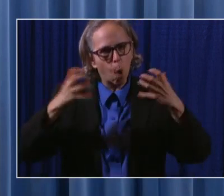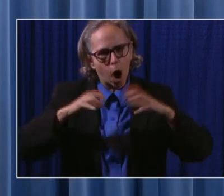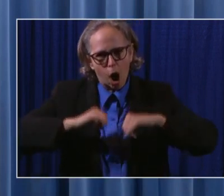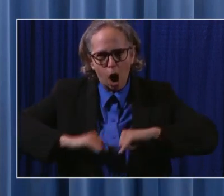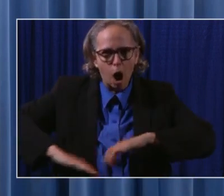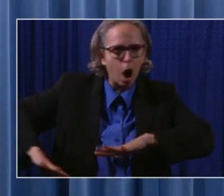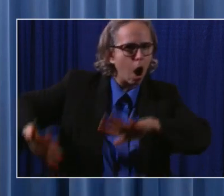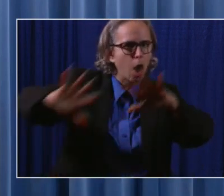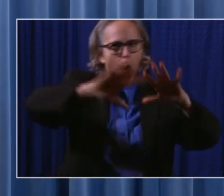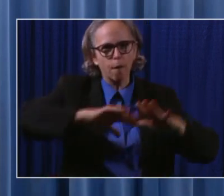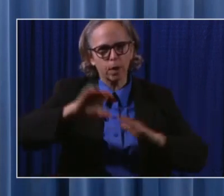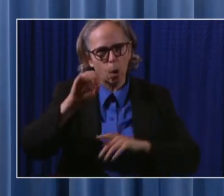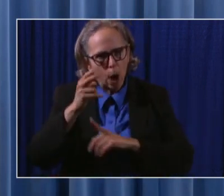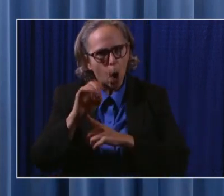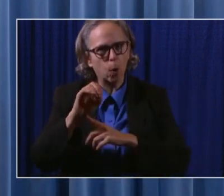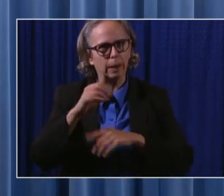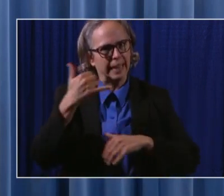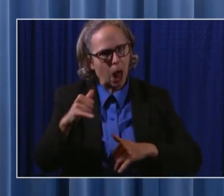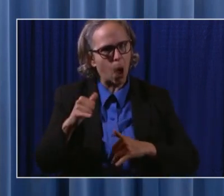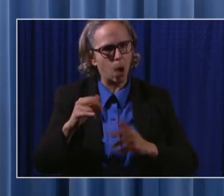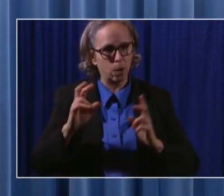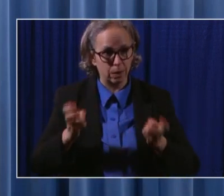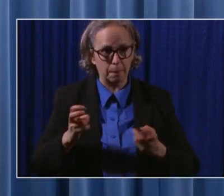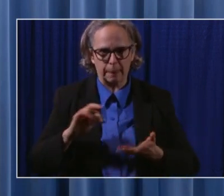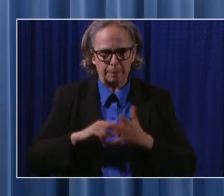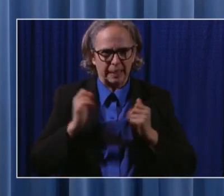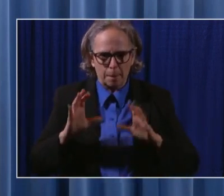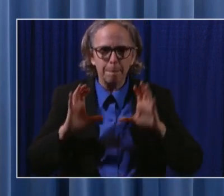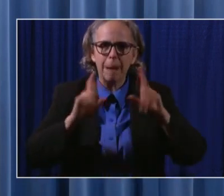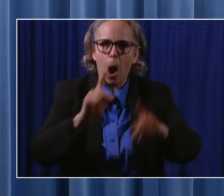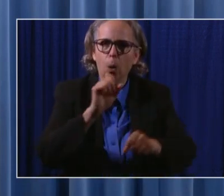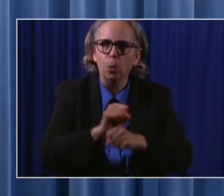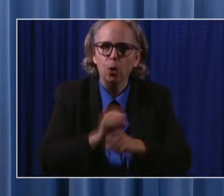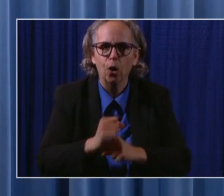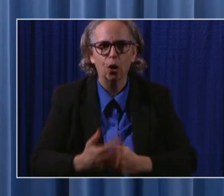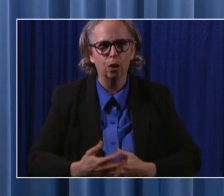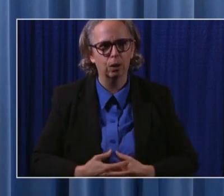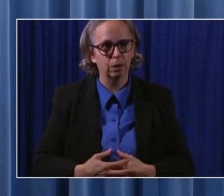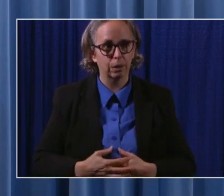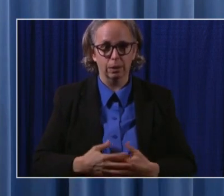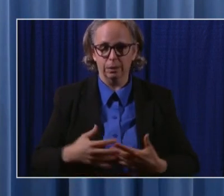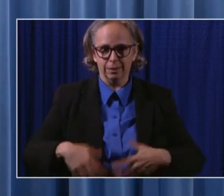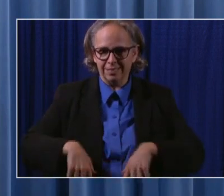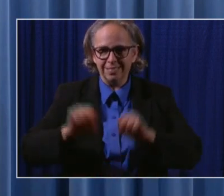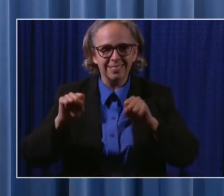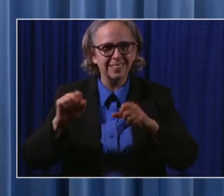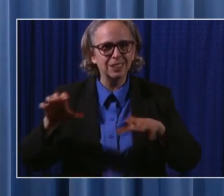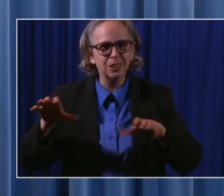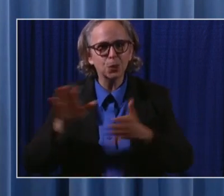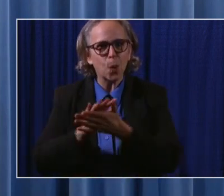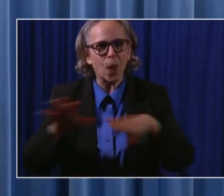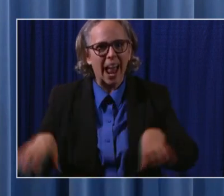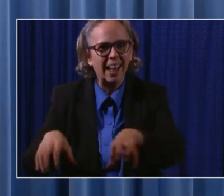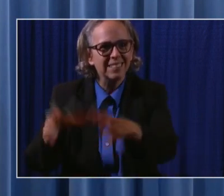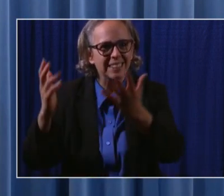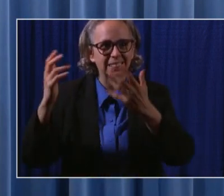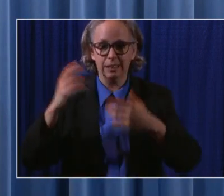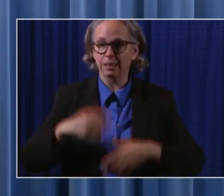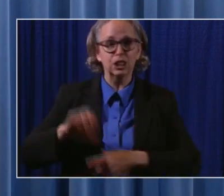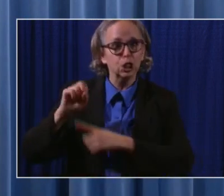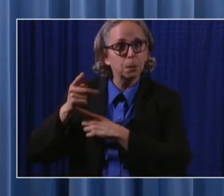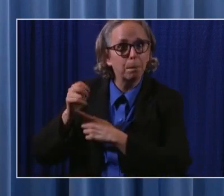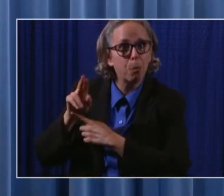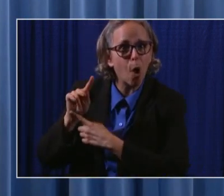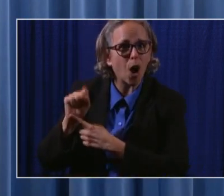better opportunity to get people back to work, better opportunity to have school and sports and all the things that we want to have in the fall. So the warning